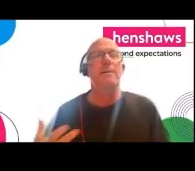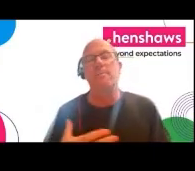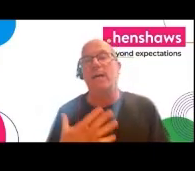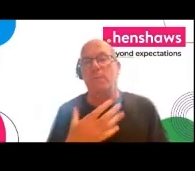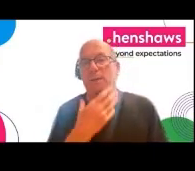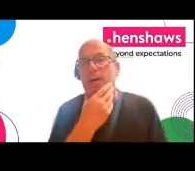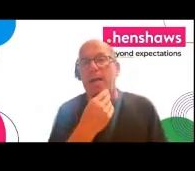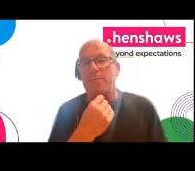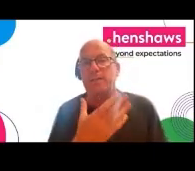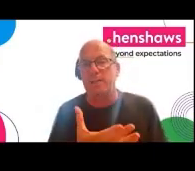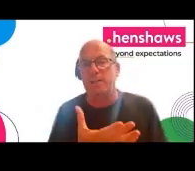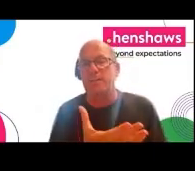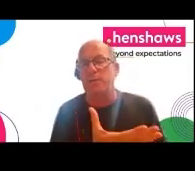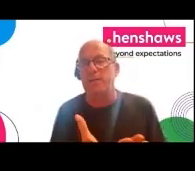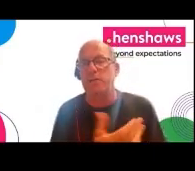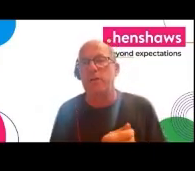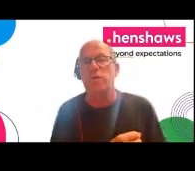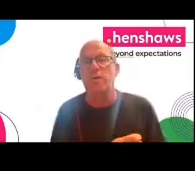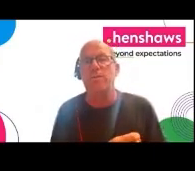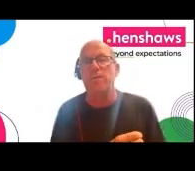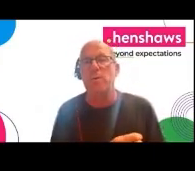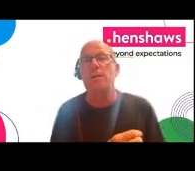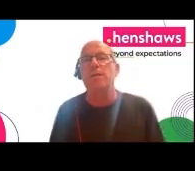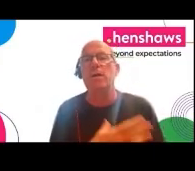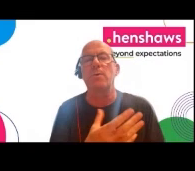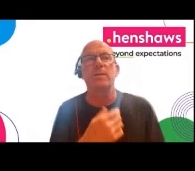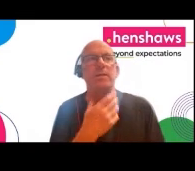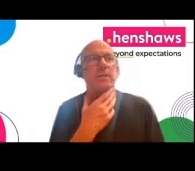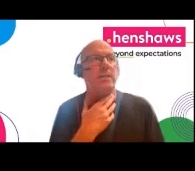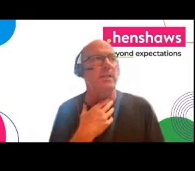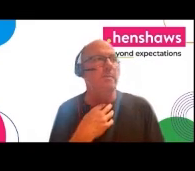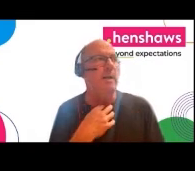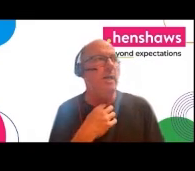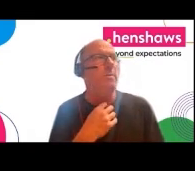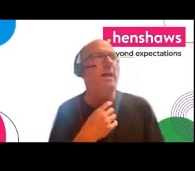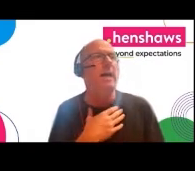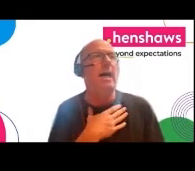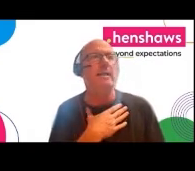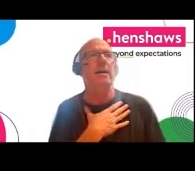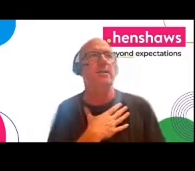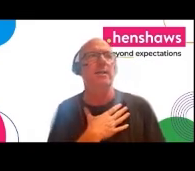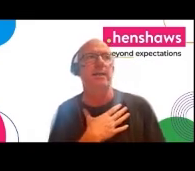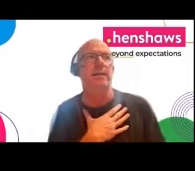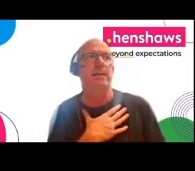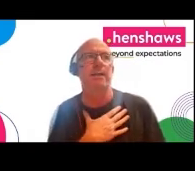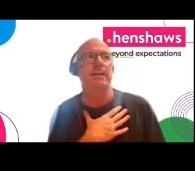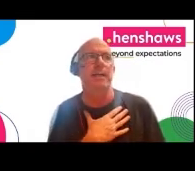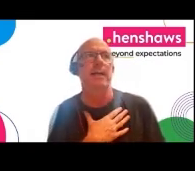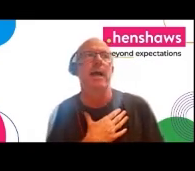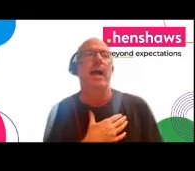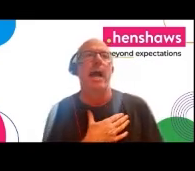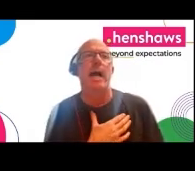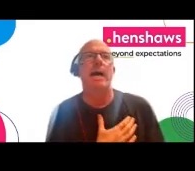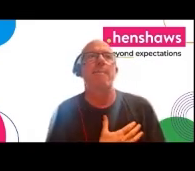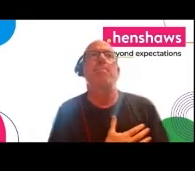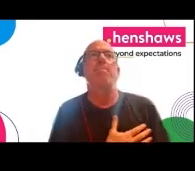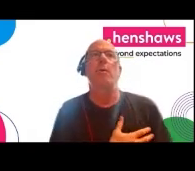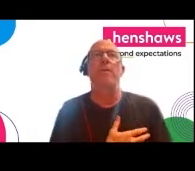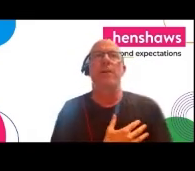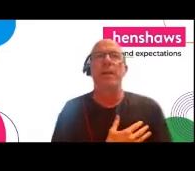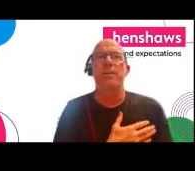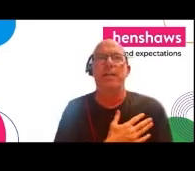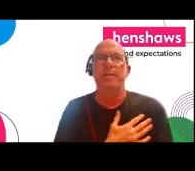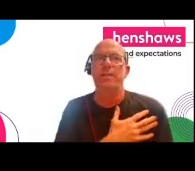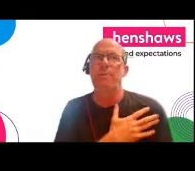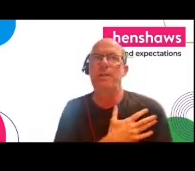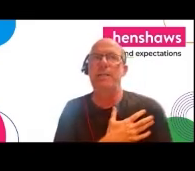you might have the situation on an Android phone. You go into the settings menu and you can't see accessibility.